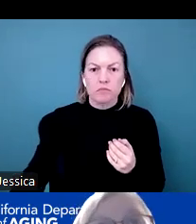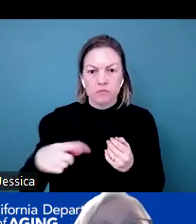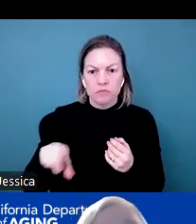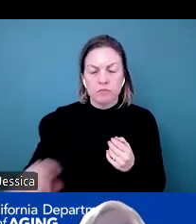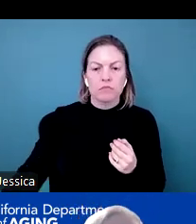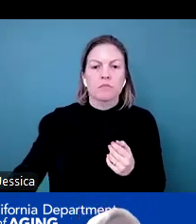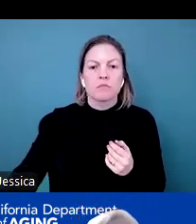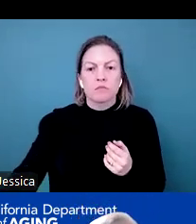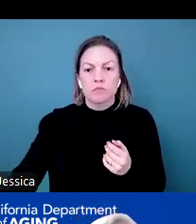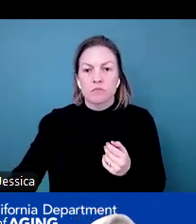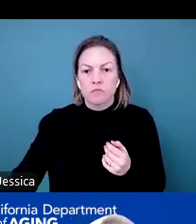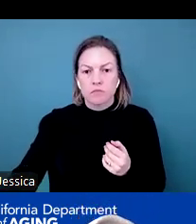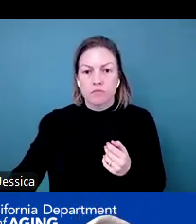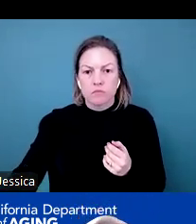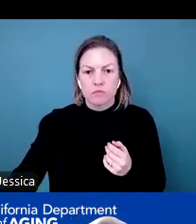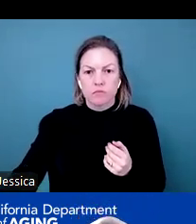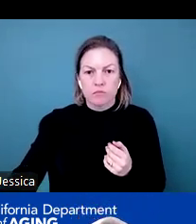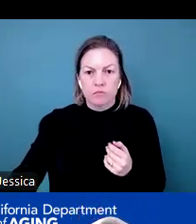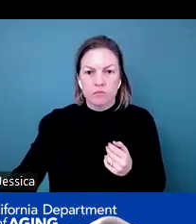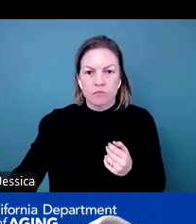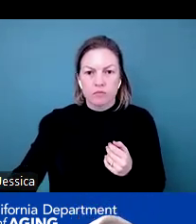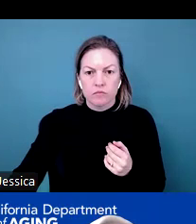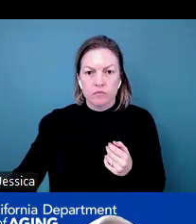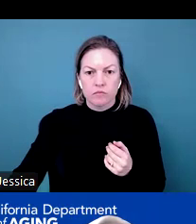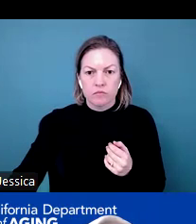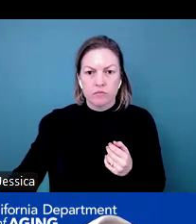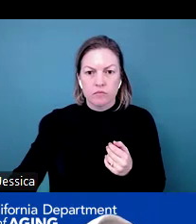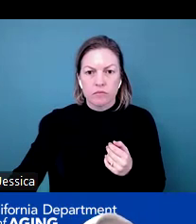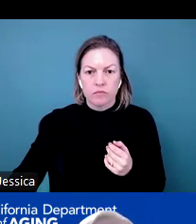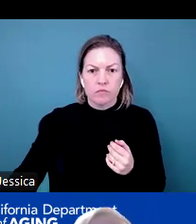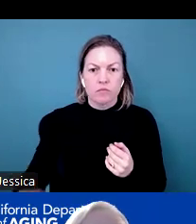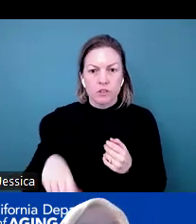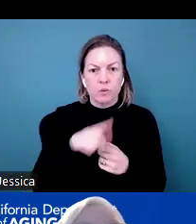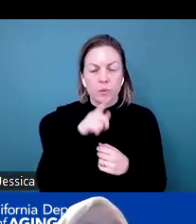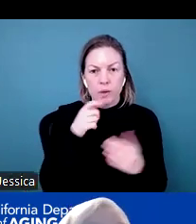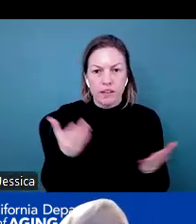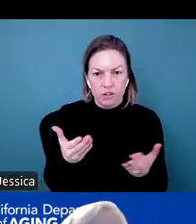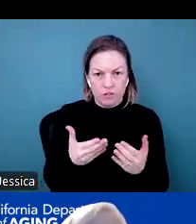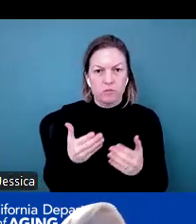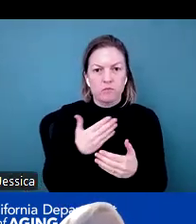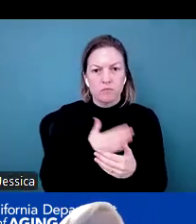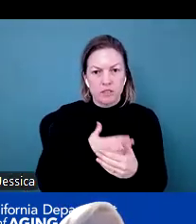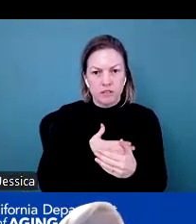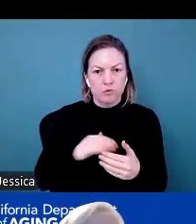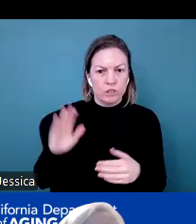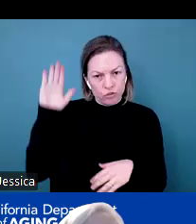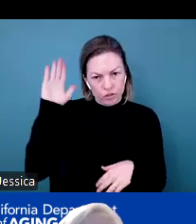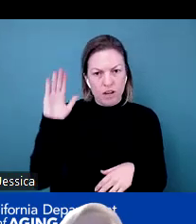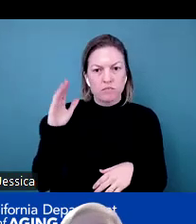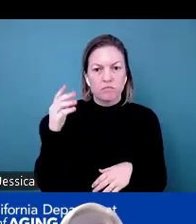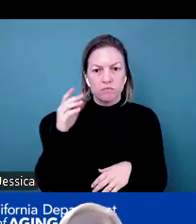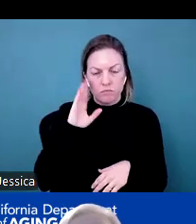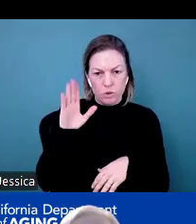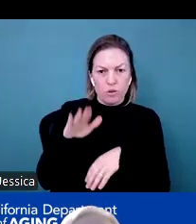any attendees in the room, feel free to raise your hand and one of the CDA staff will call on you. And